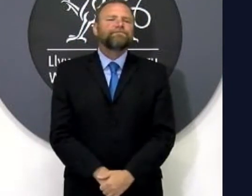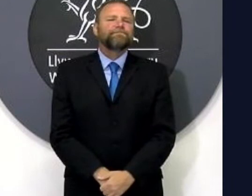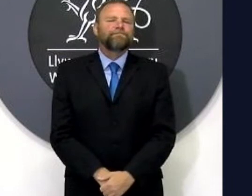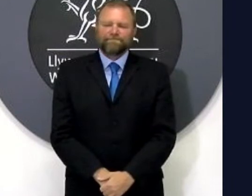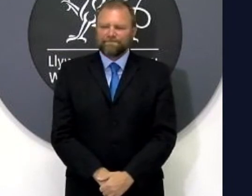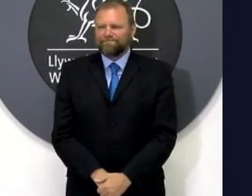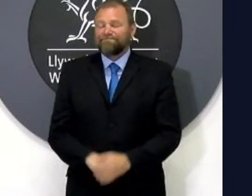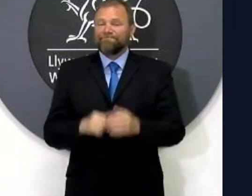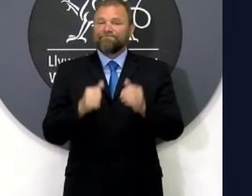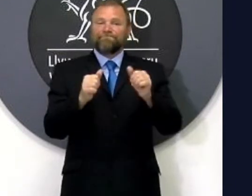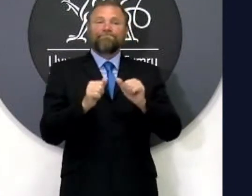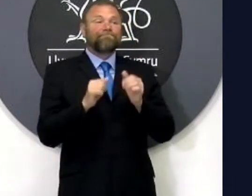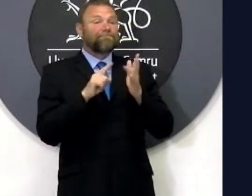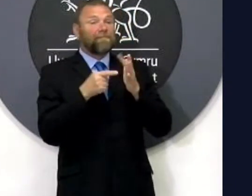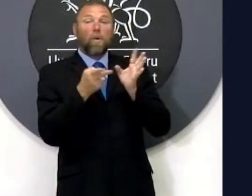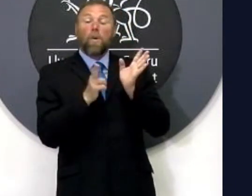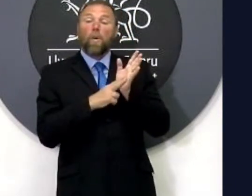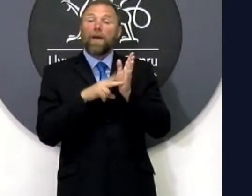Owain Clark, BBC.